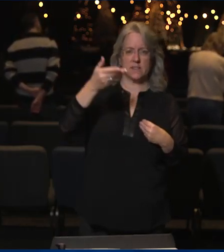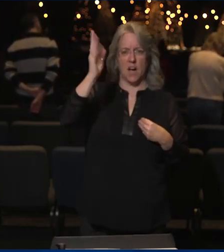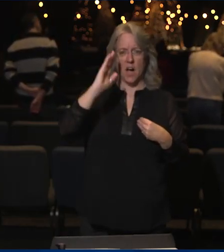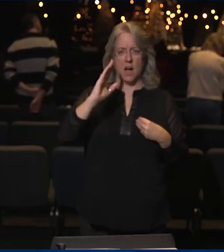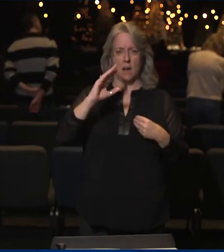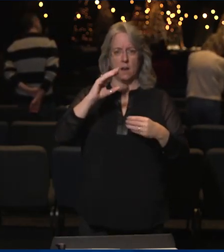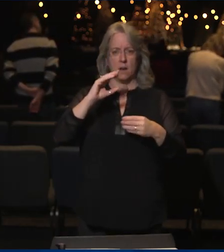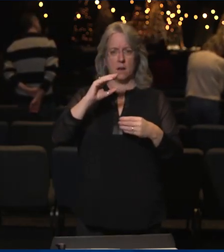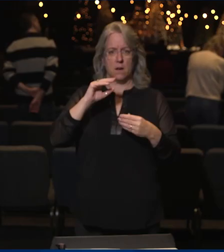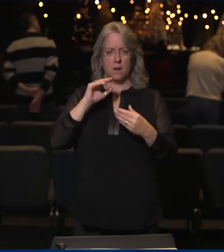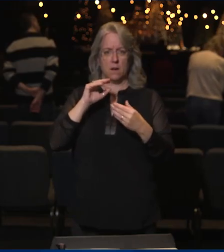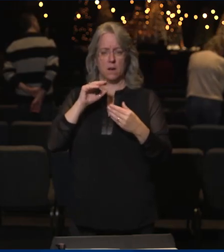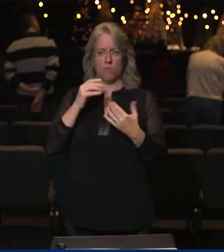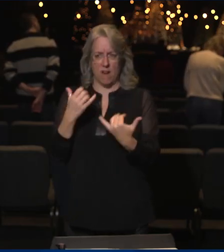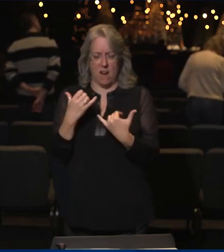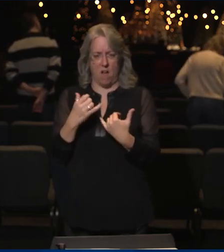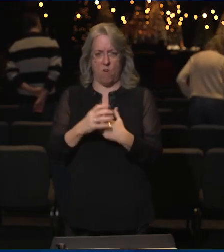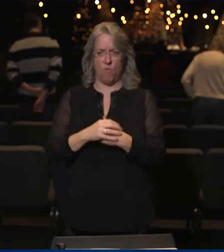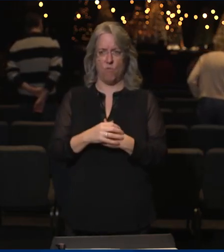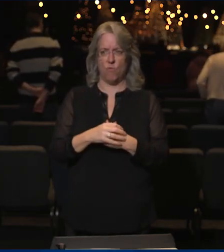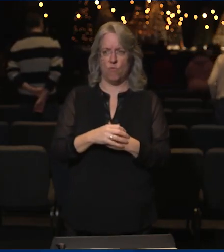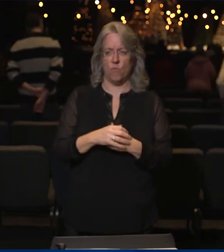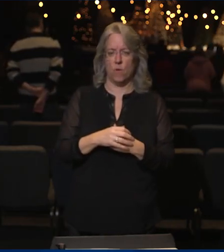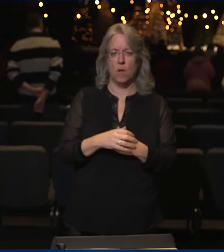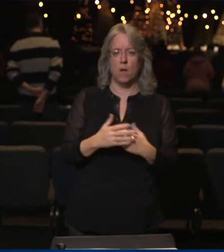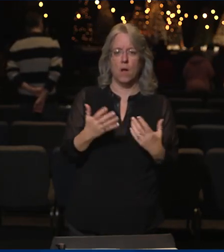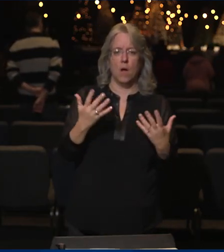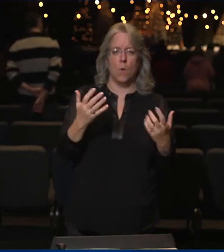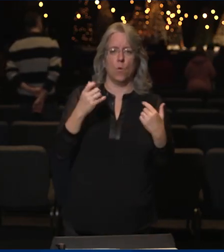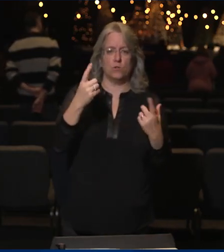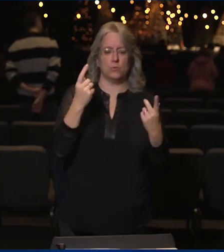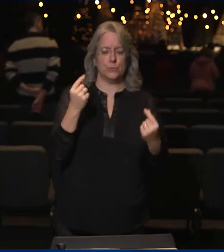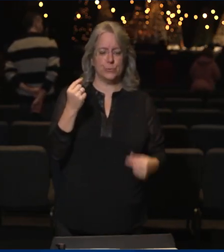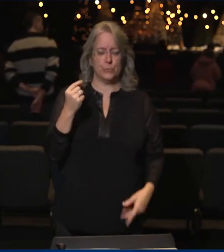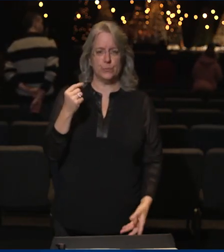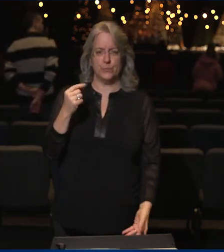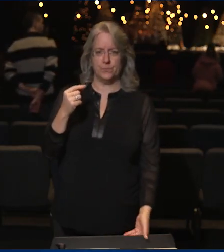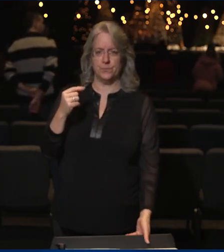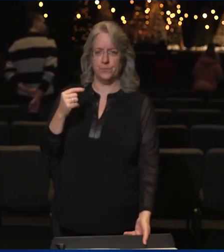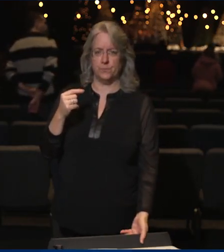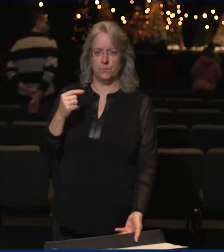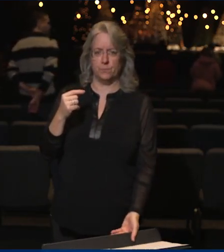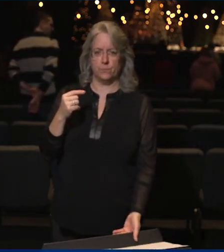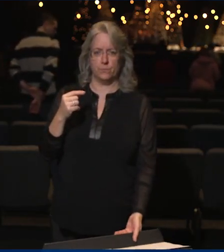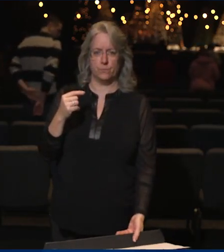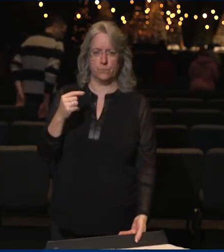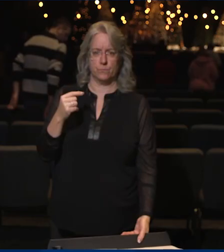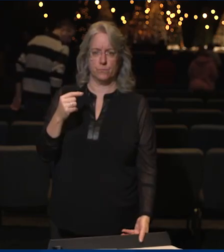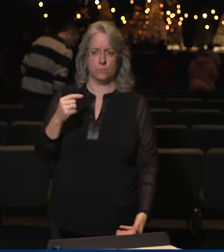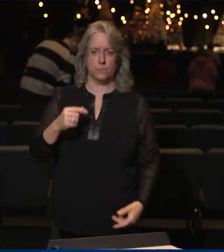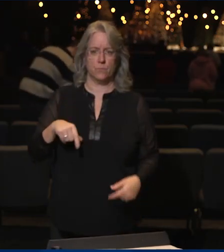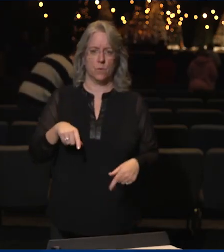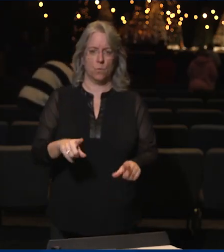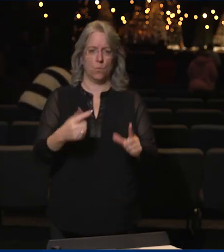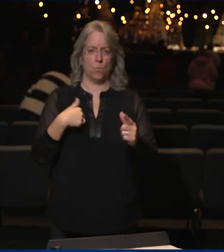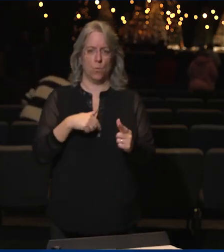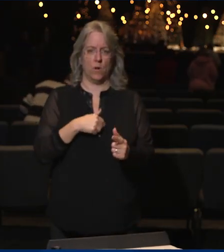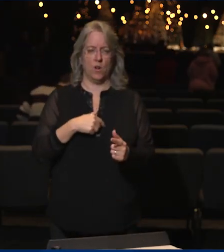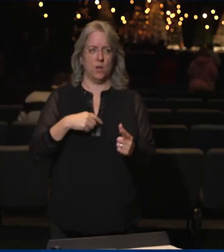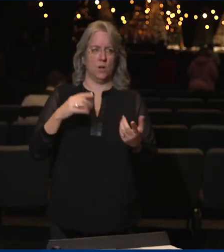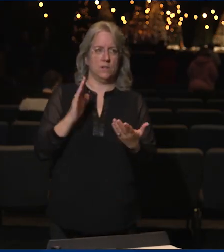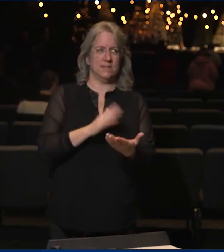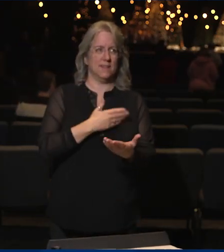present, one of the things I want to invite you to do as we sing is to involve your